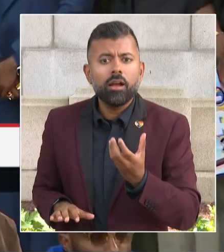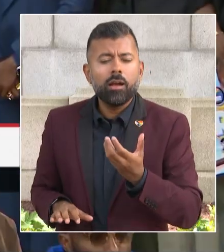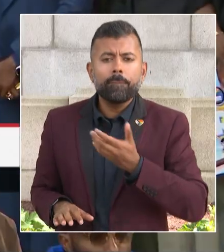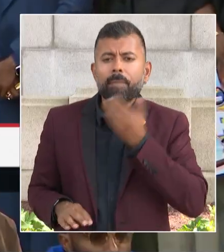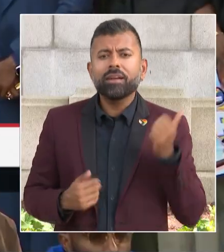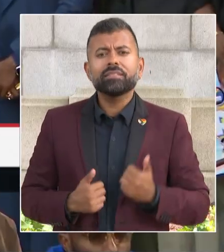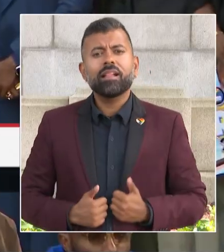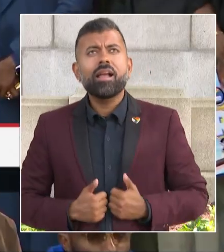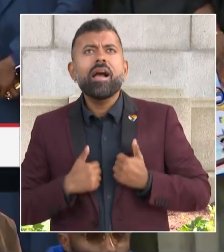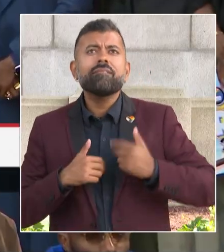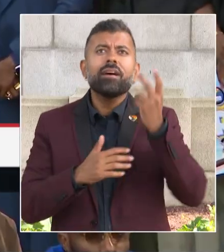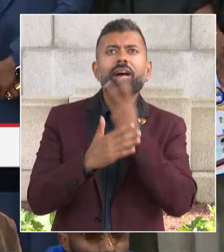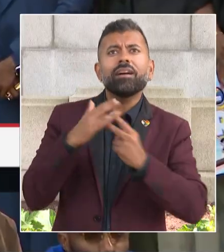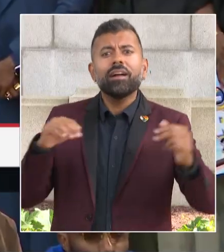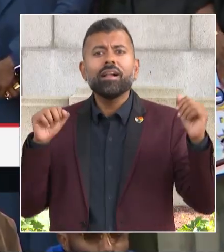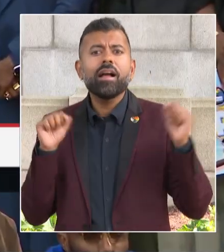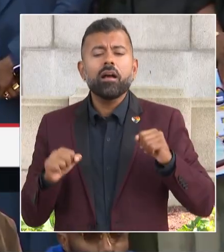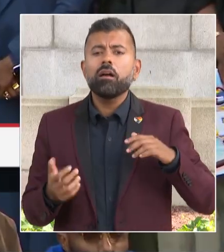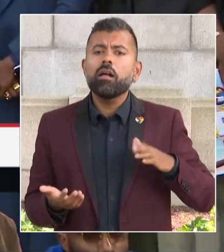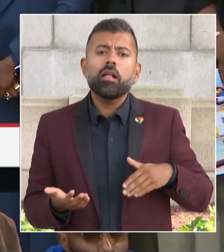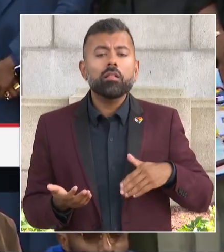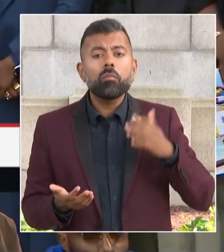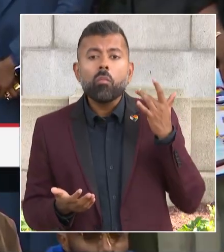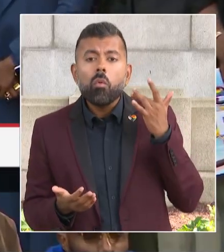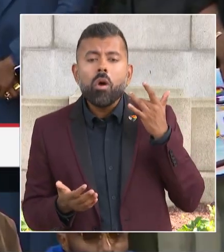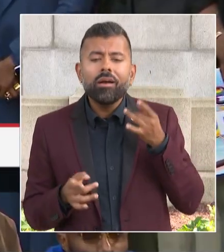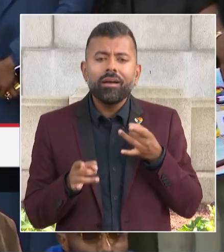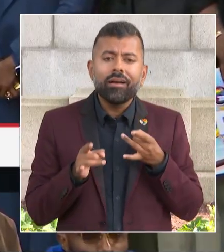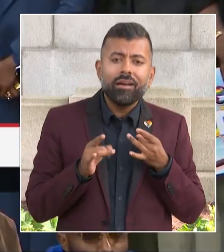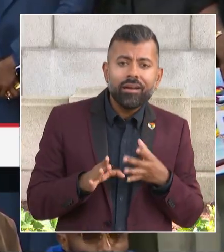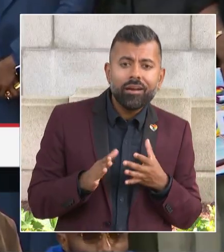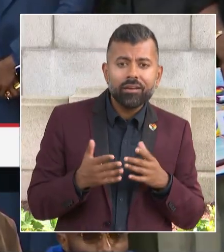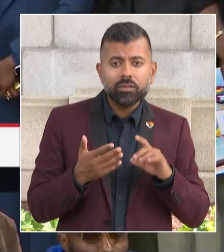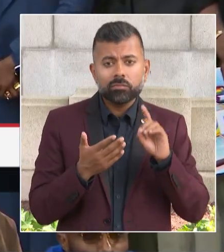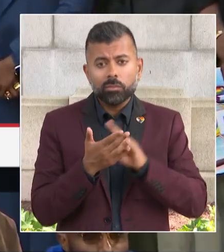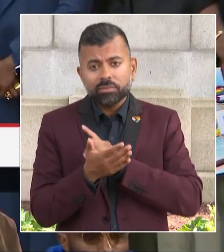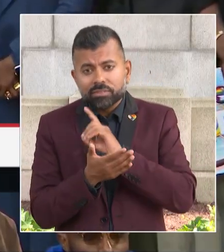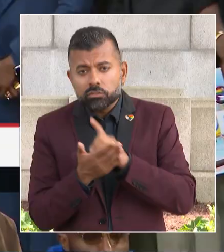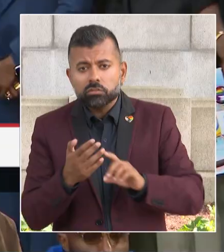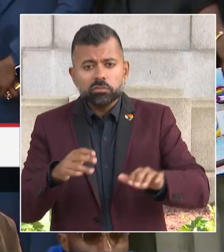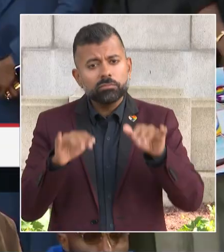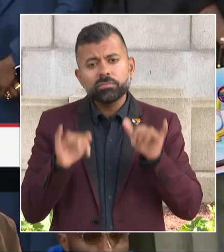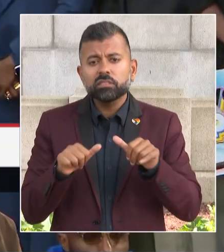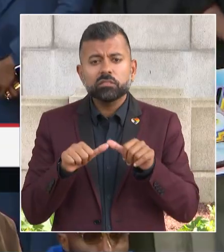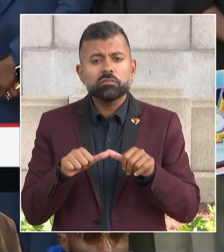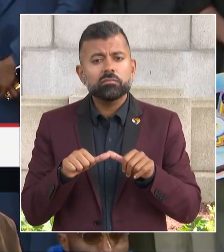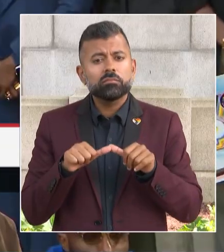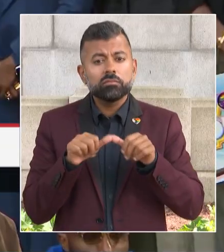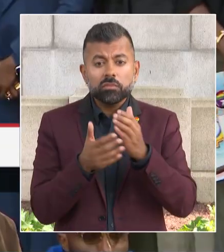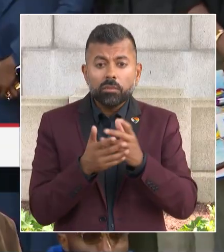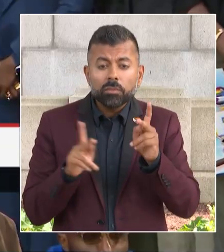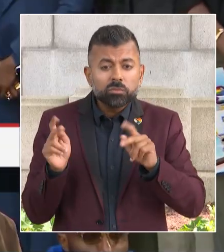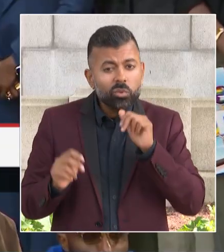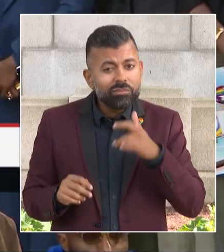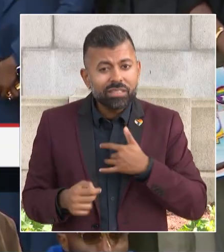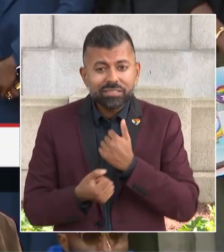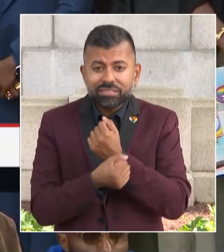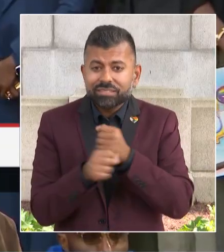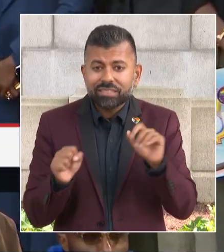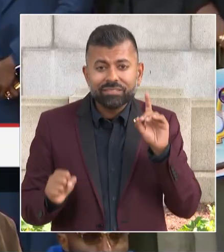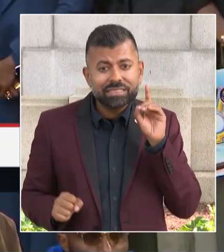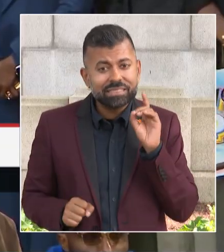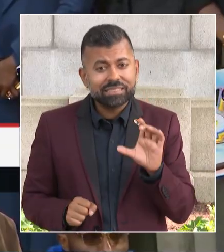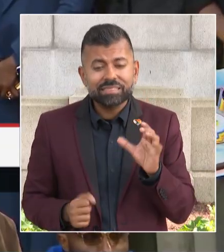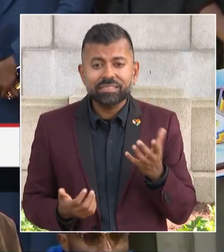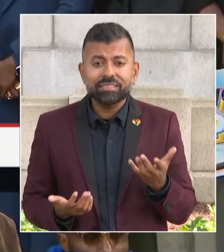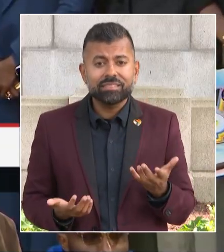discrimination. Not everybody even feels safe right here in their nation's capital. So we